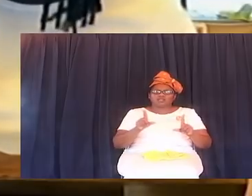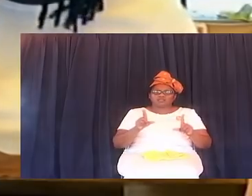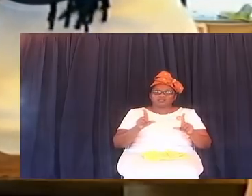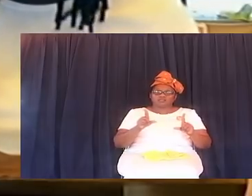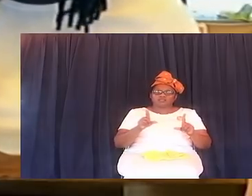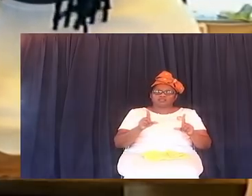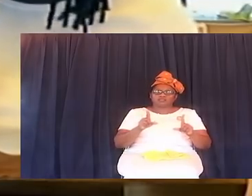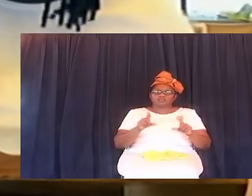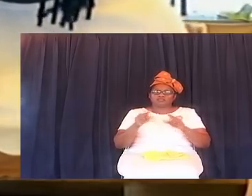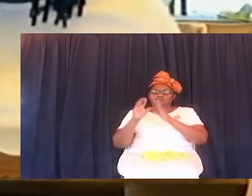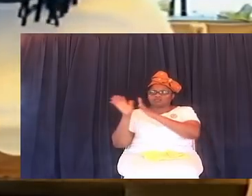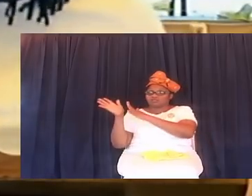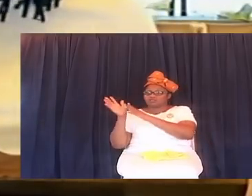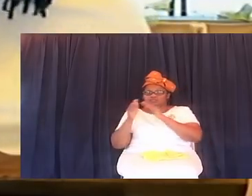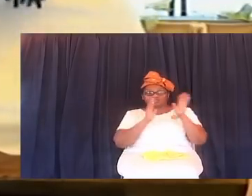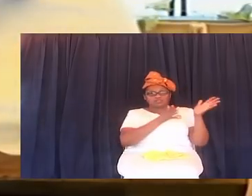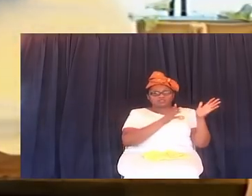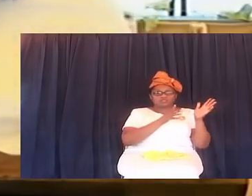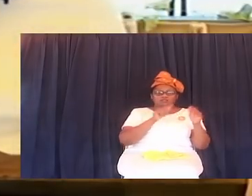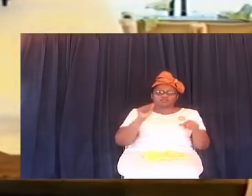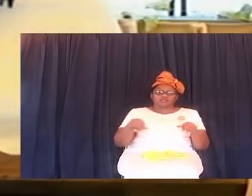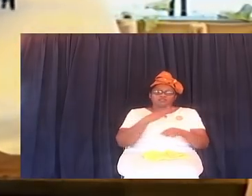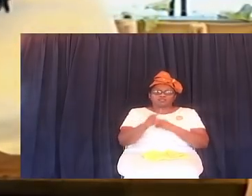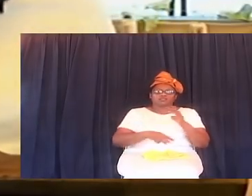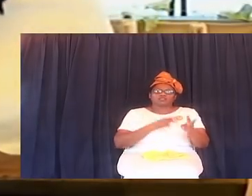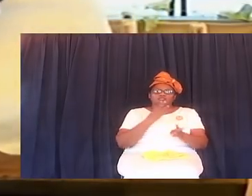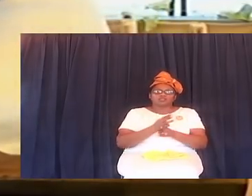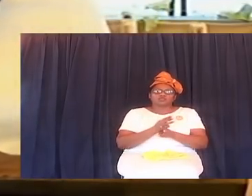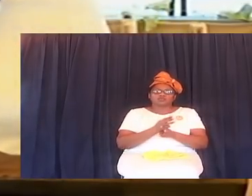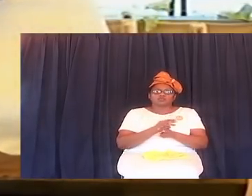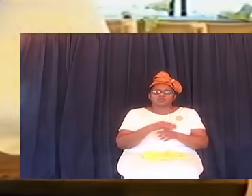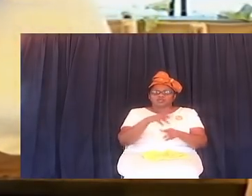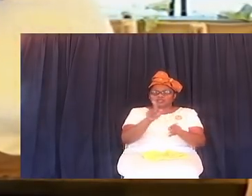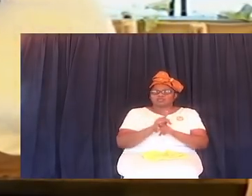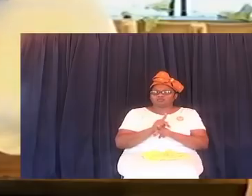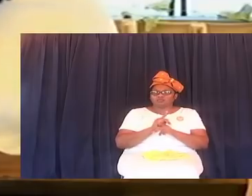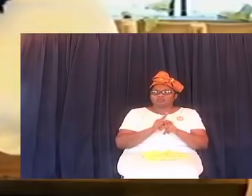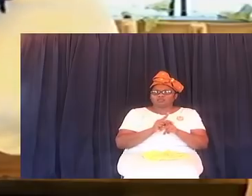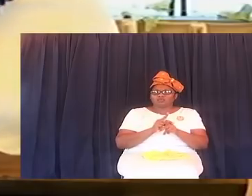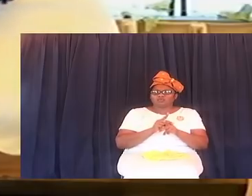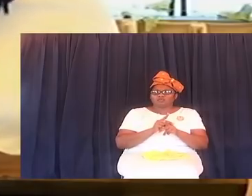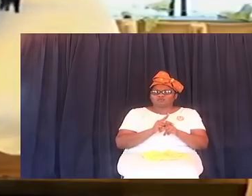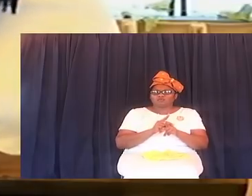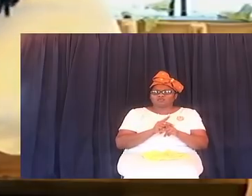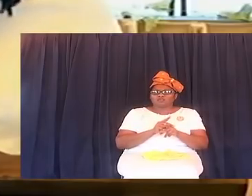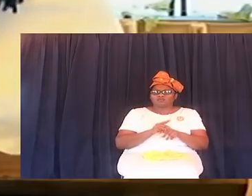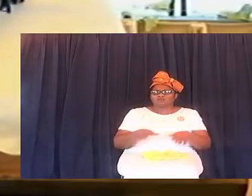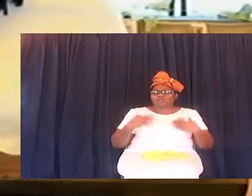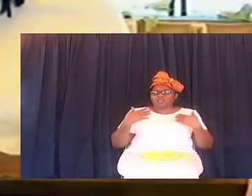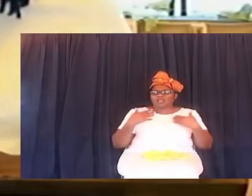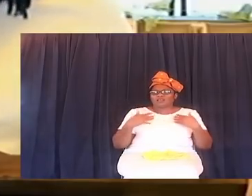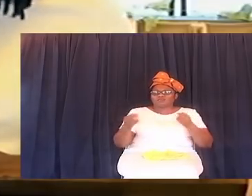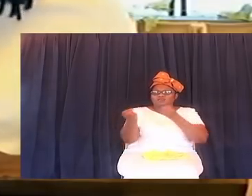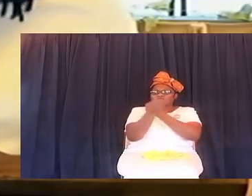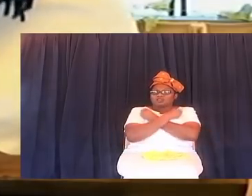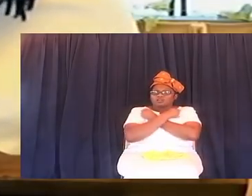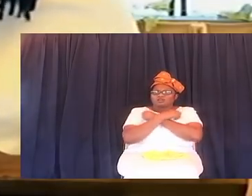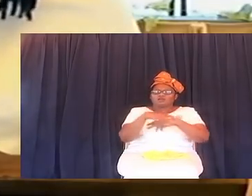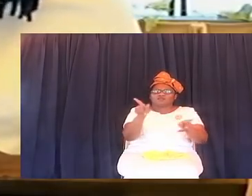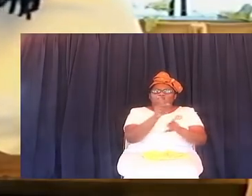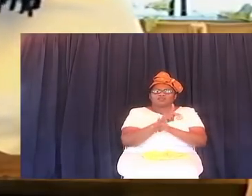world keep you from the most important aspect of life, and that is to love and care for each other.